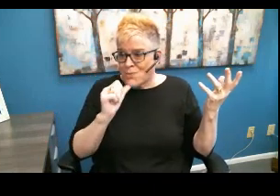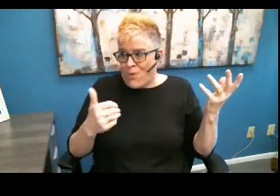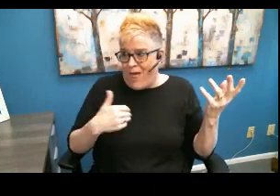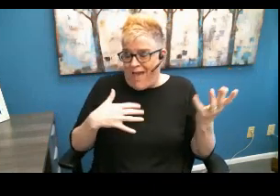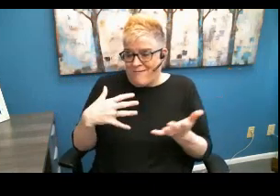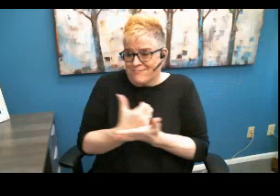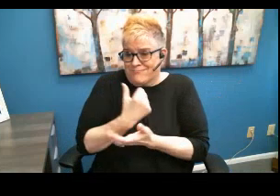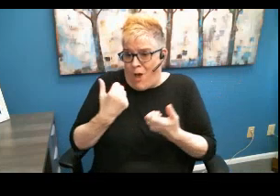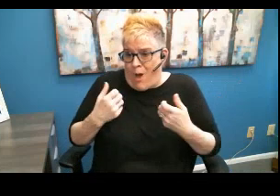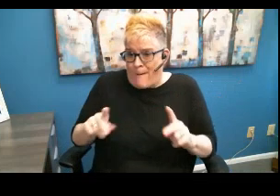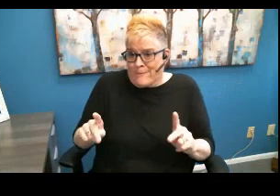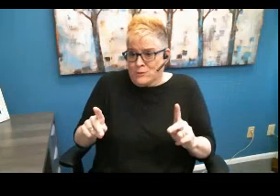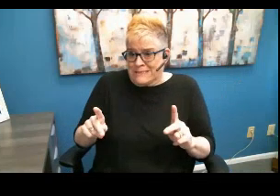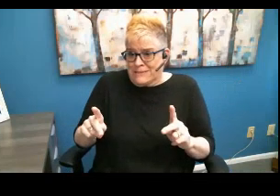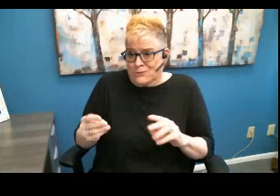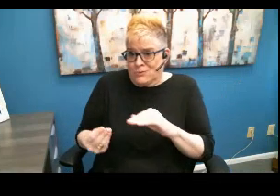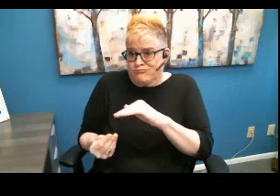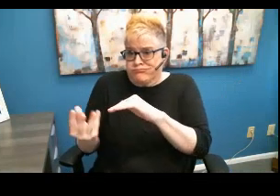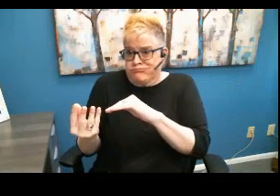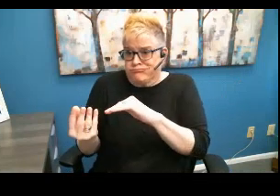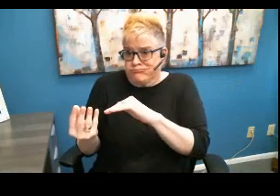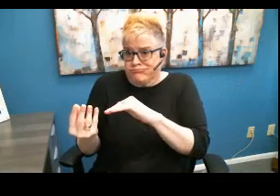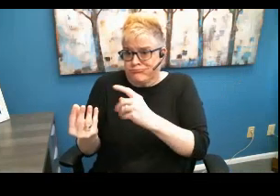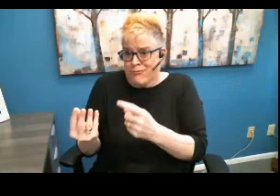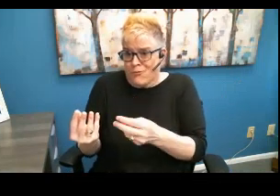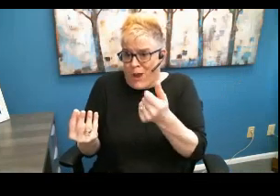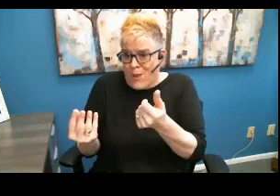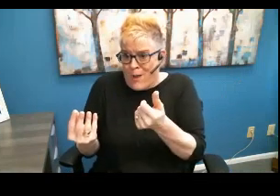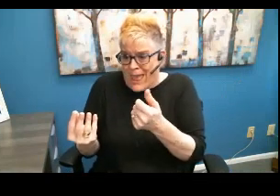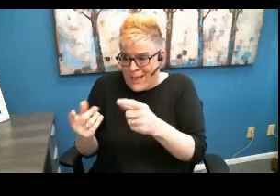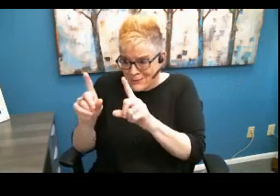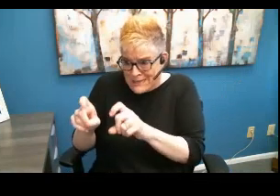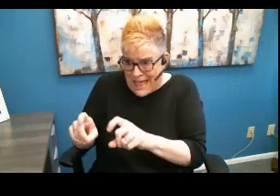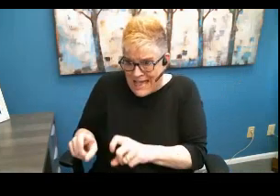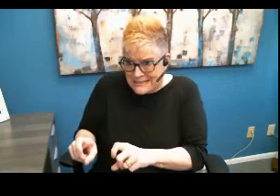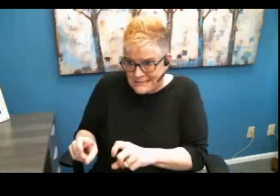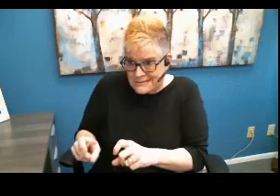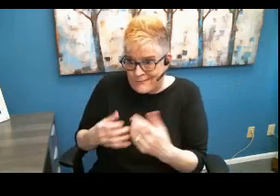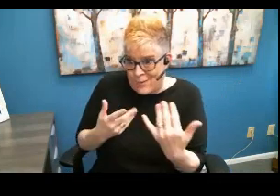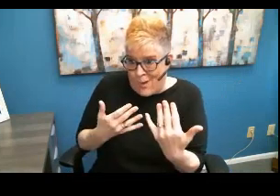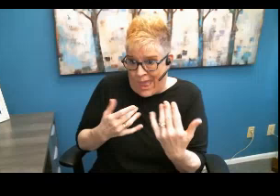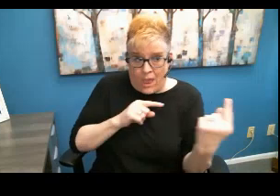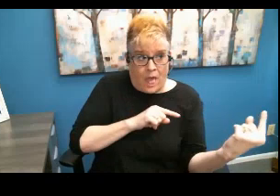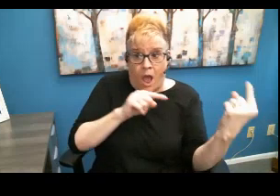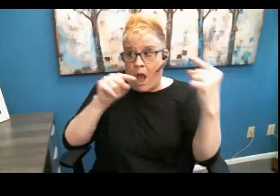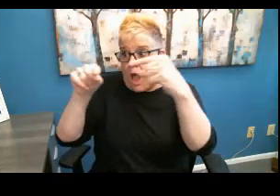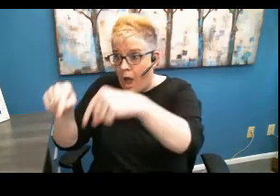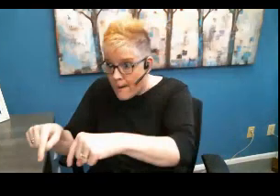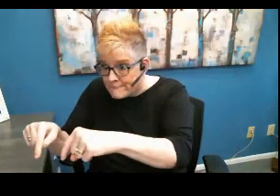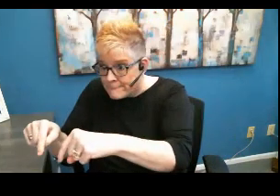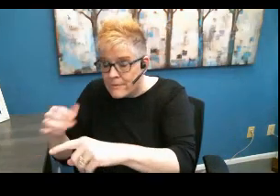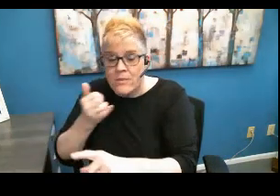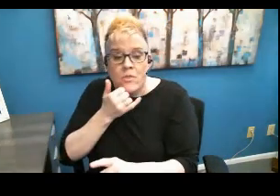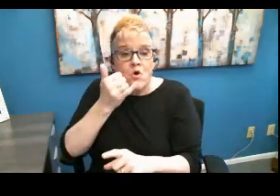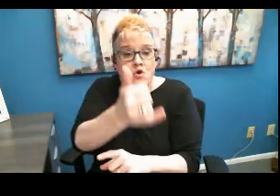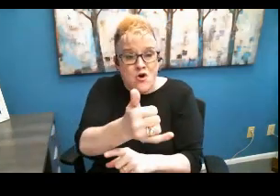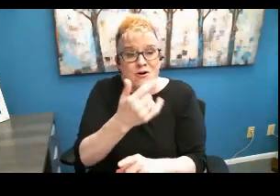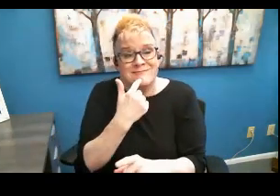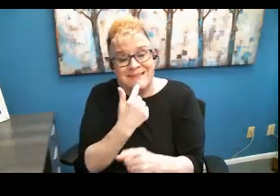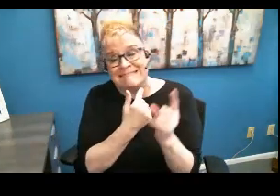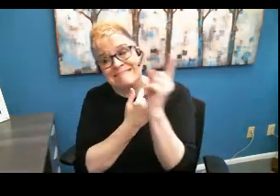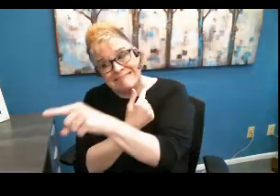opportunity to light up their appliances right away. So their service remains off until they come back in the area, coordinate with the utility to get a